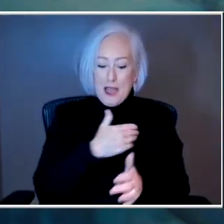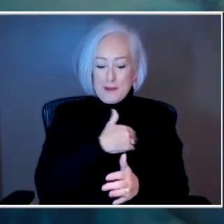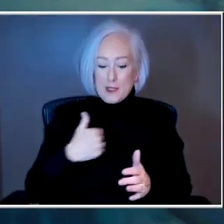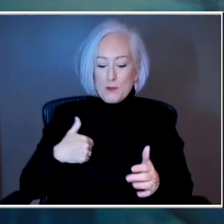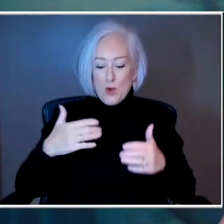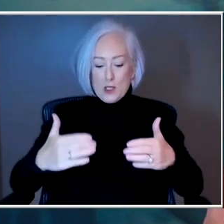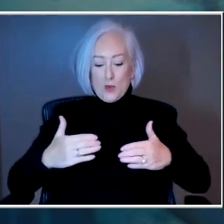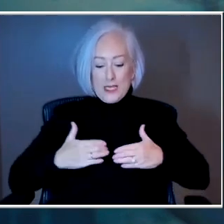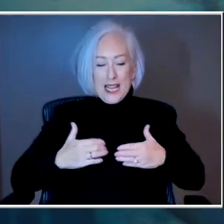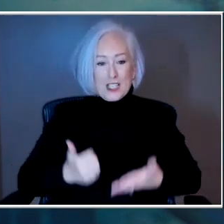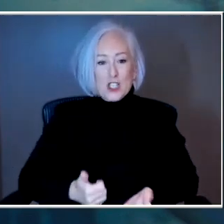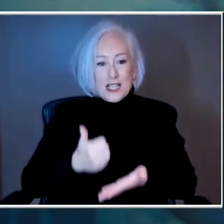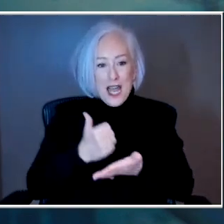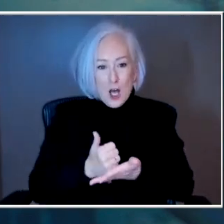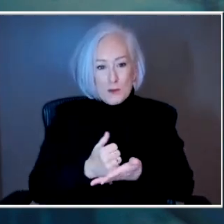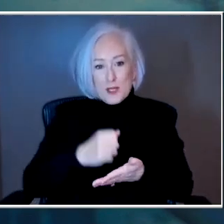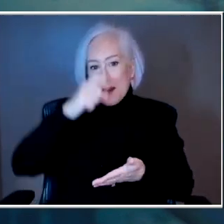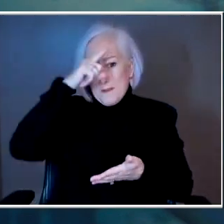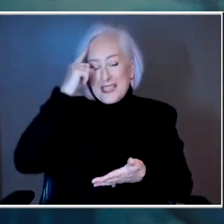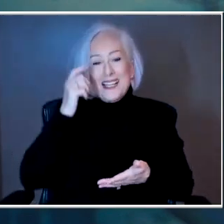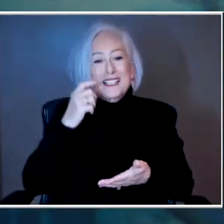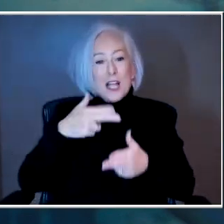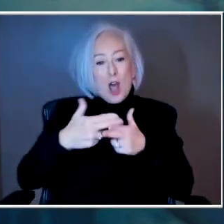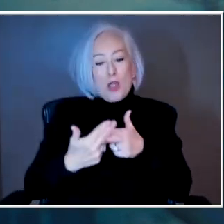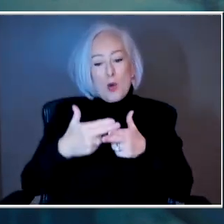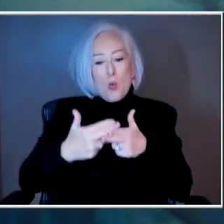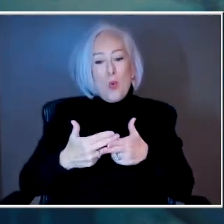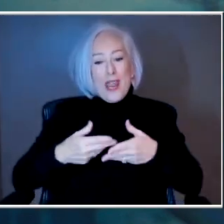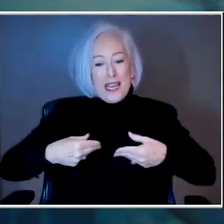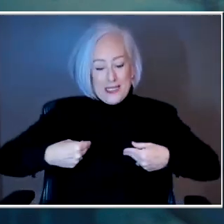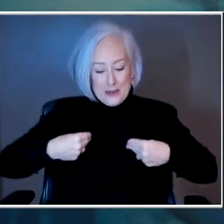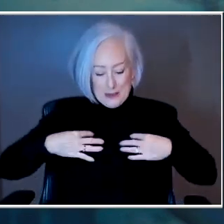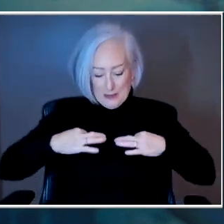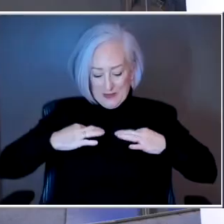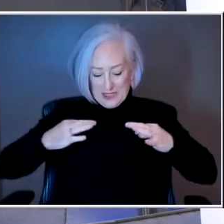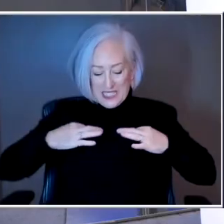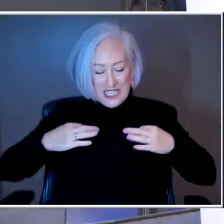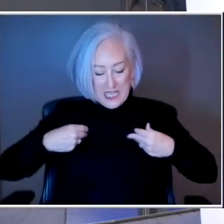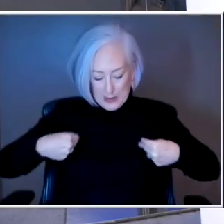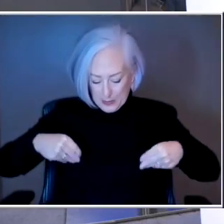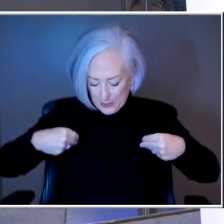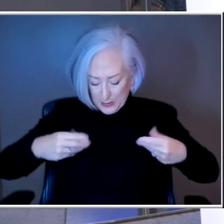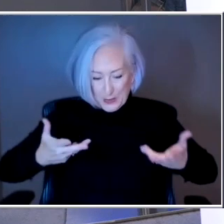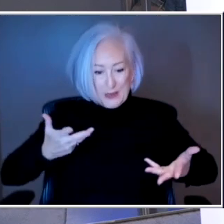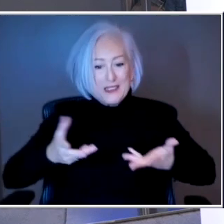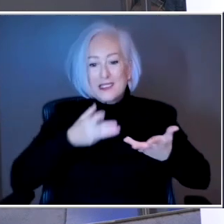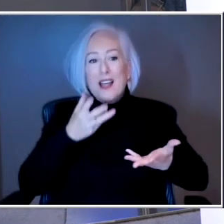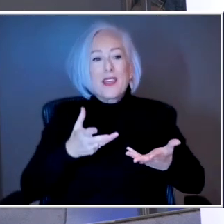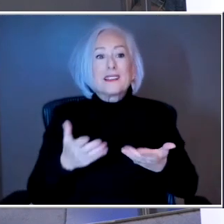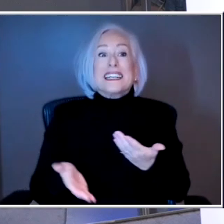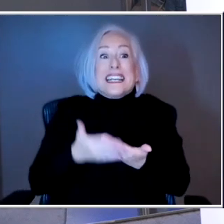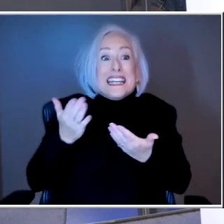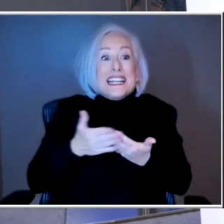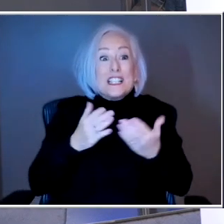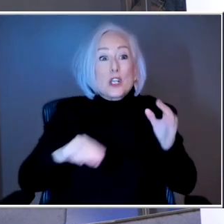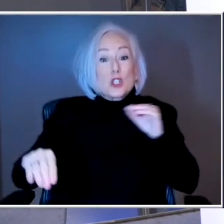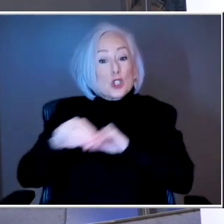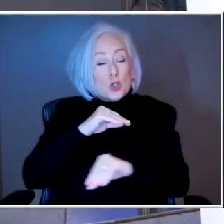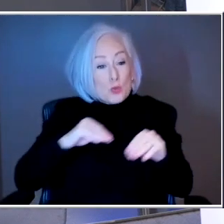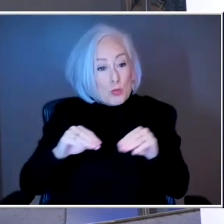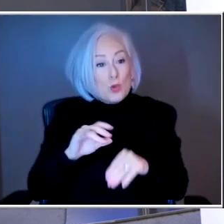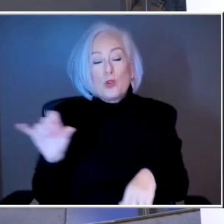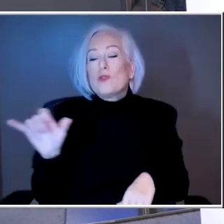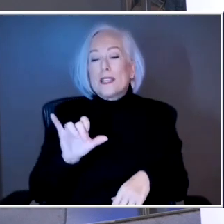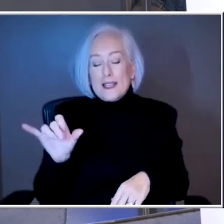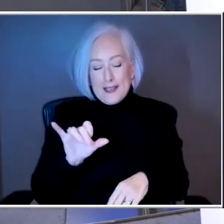you're not carrying that heavy weight around. A little easier to move around too. A lot easier to move around, a lot easier to do. We